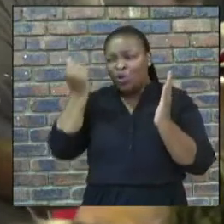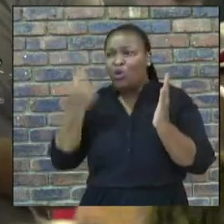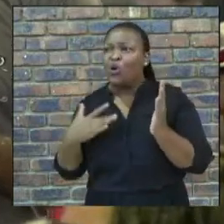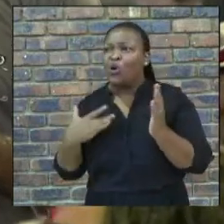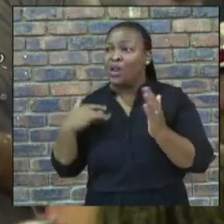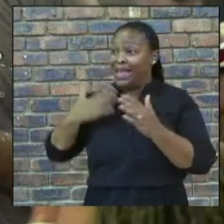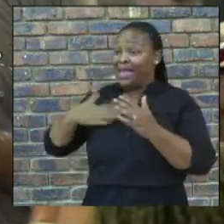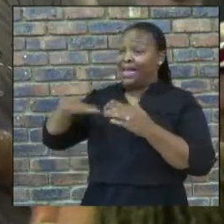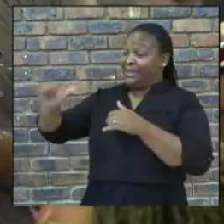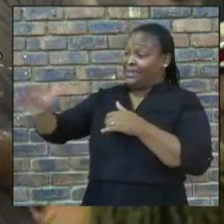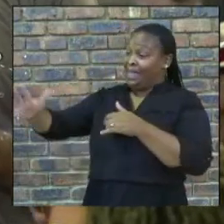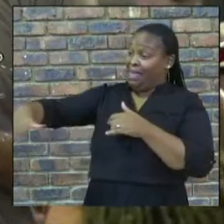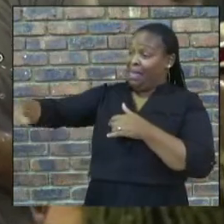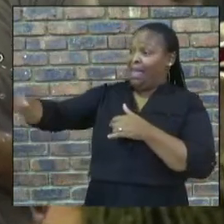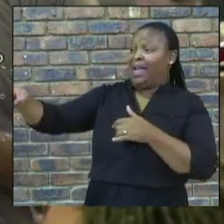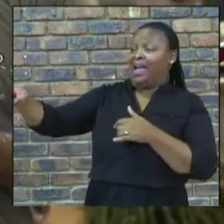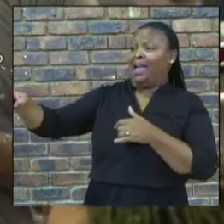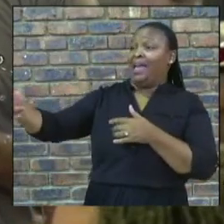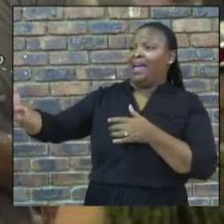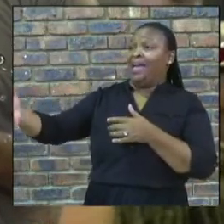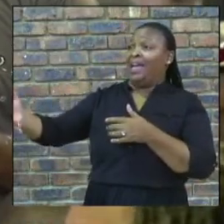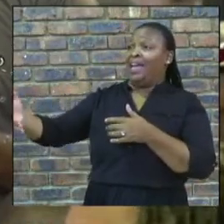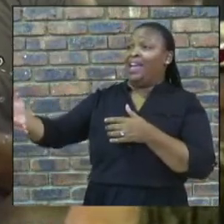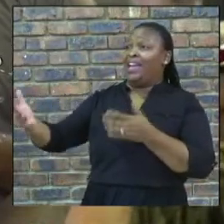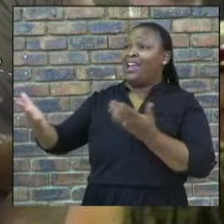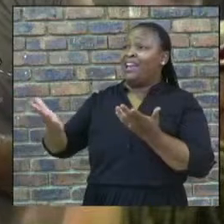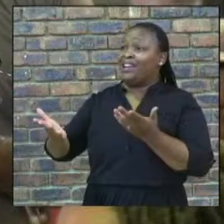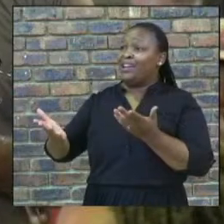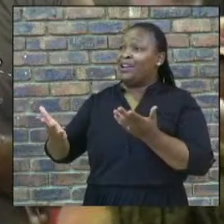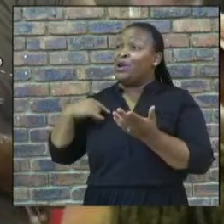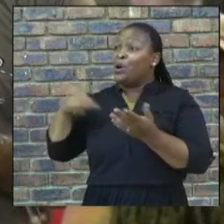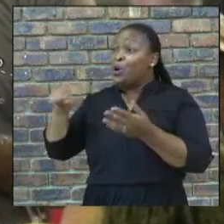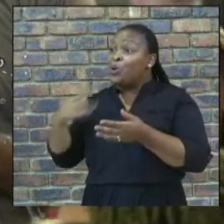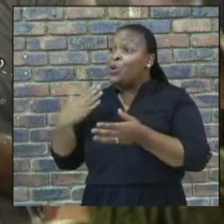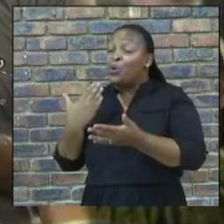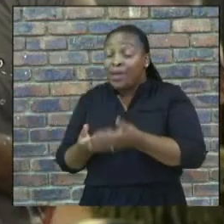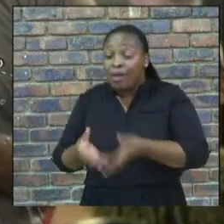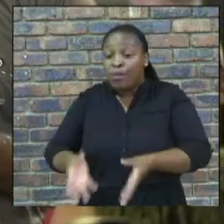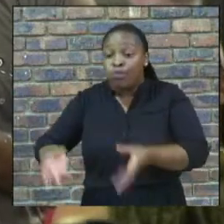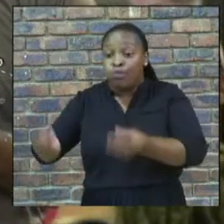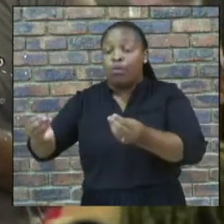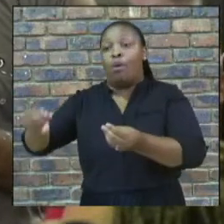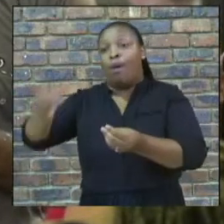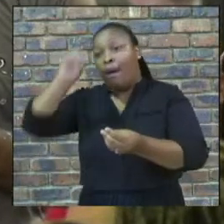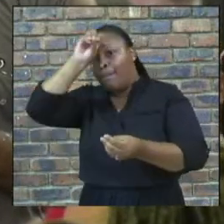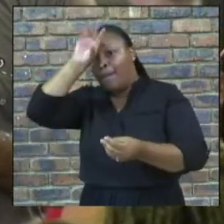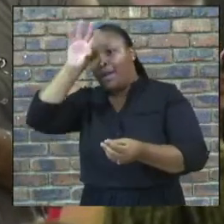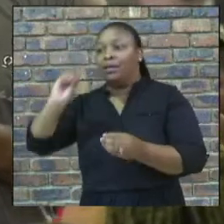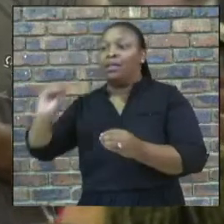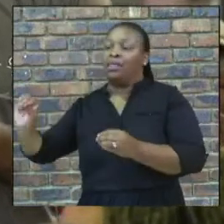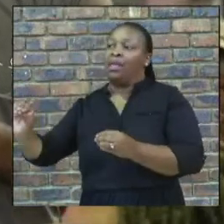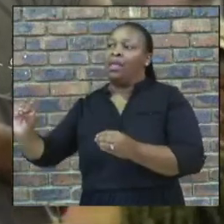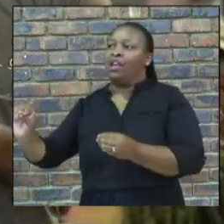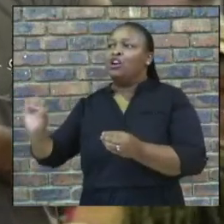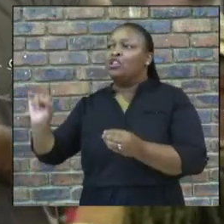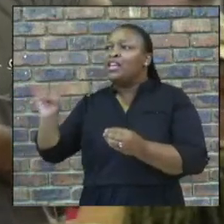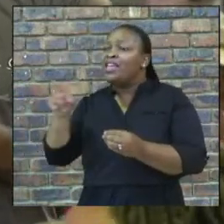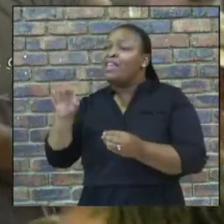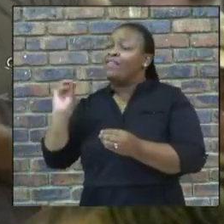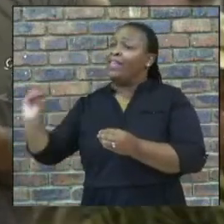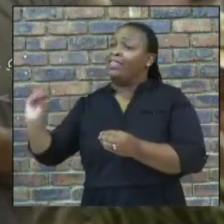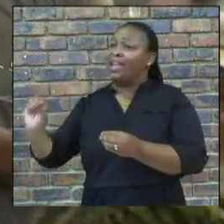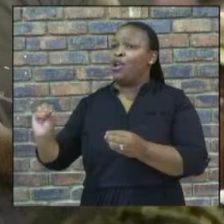khona, where is a place where we can extract mining, and if there is, why a community